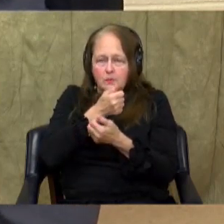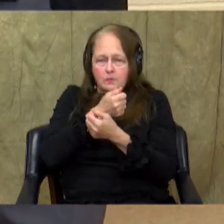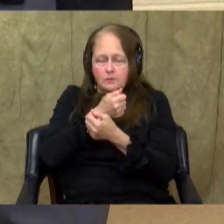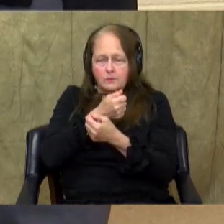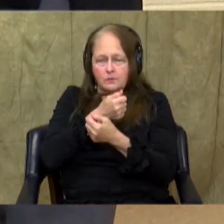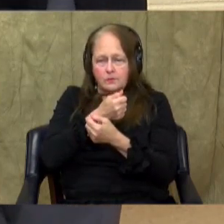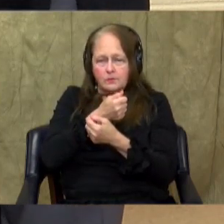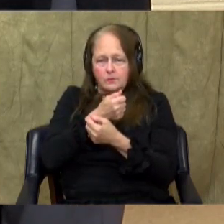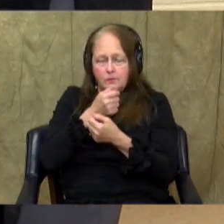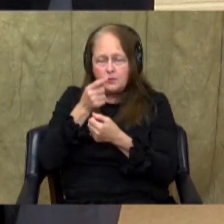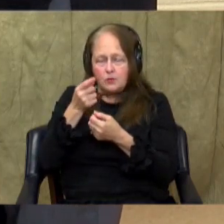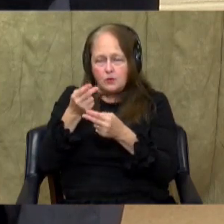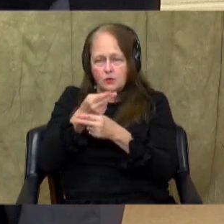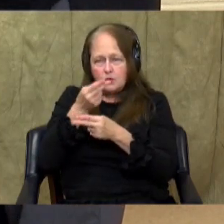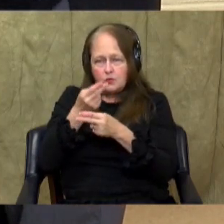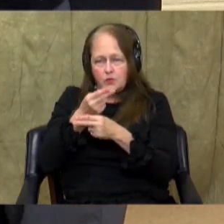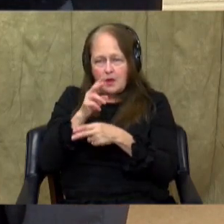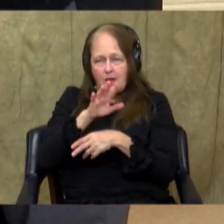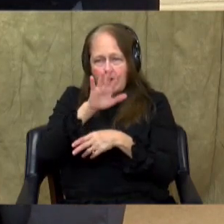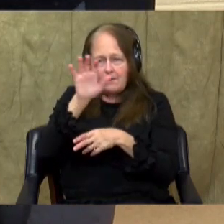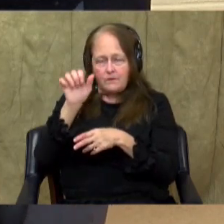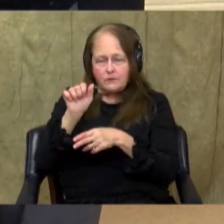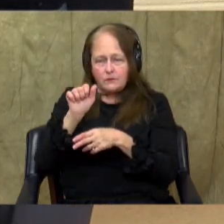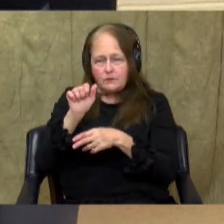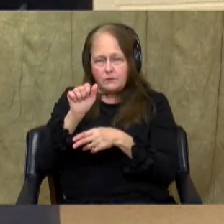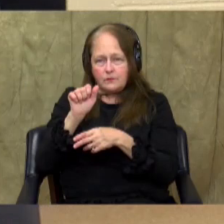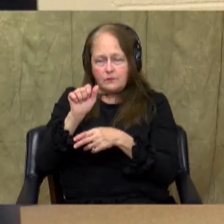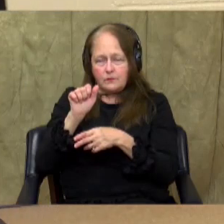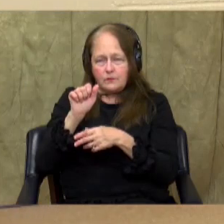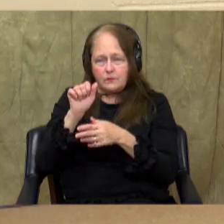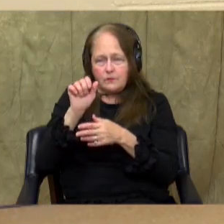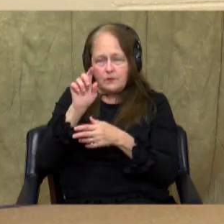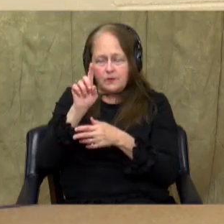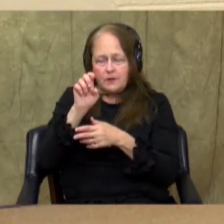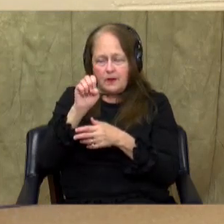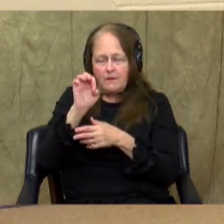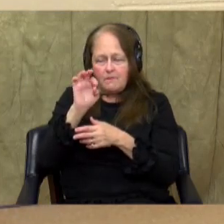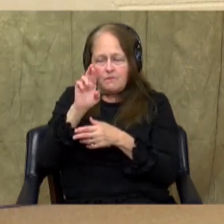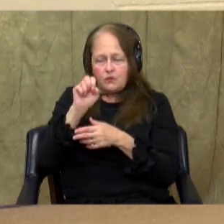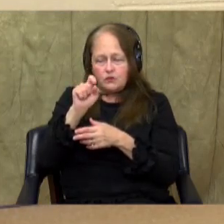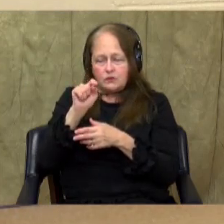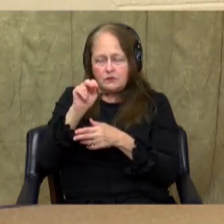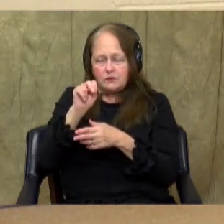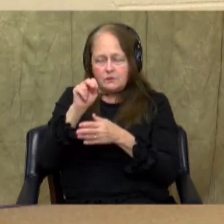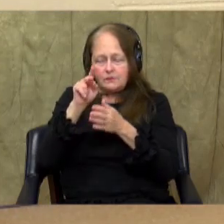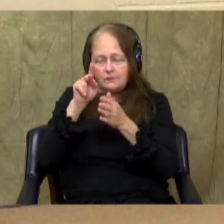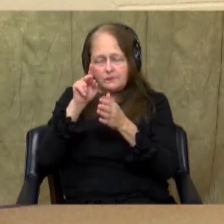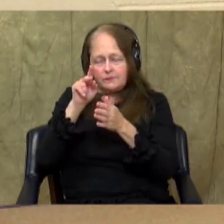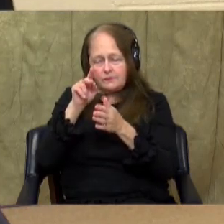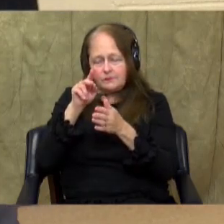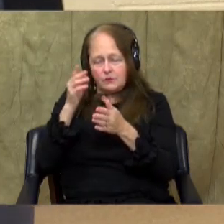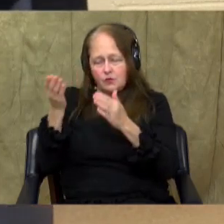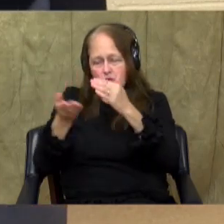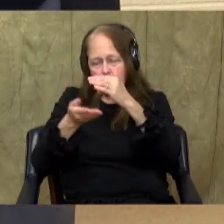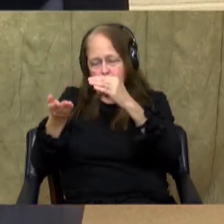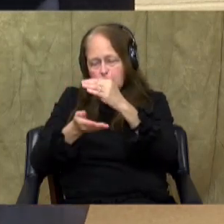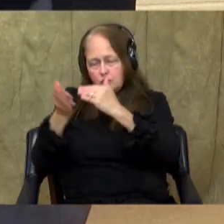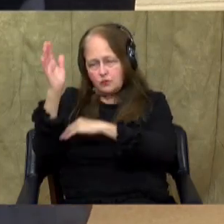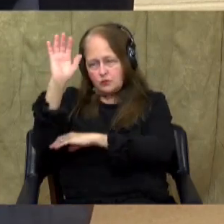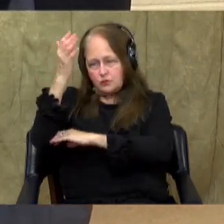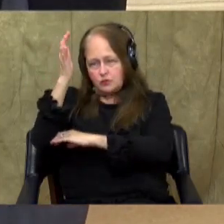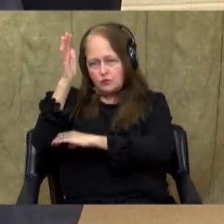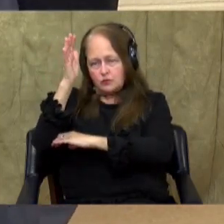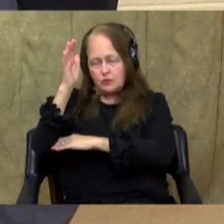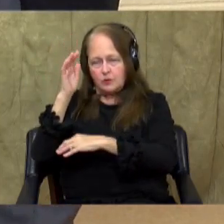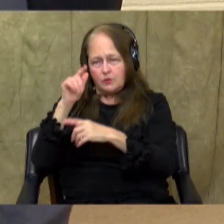reason for its use in Africa. There's also deforestation due to commercial logging and commercial agriculture for